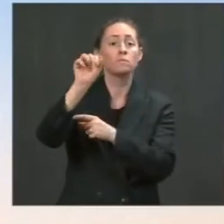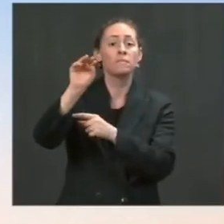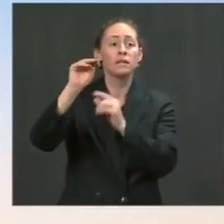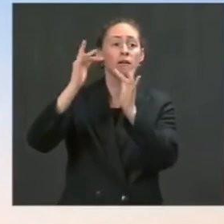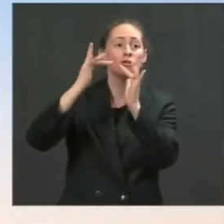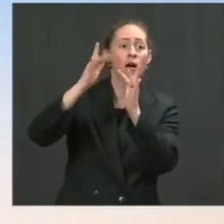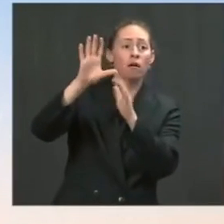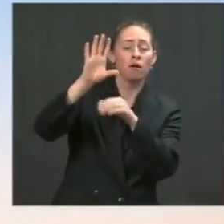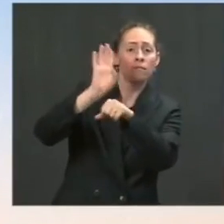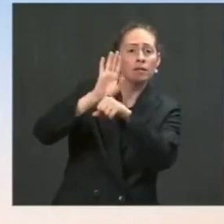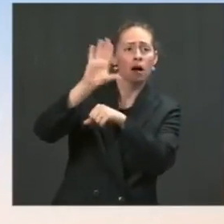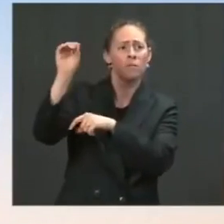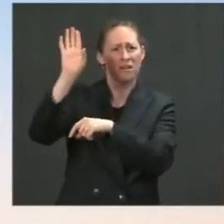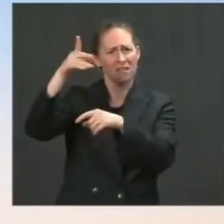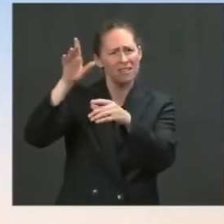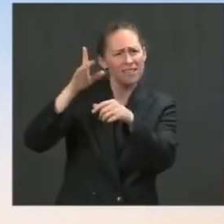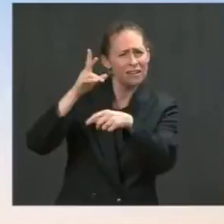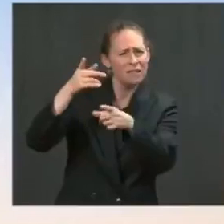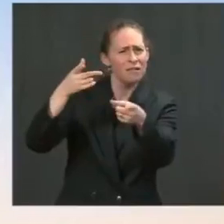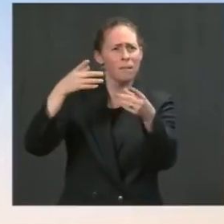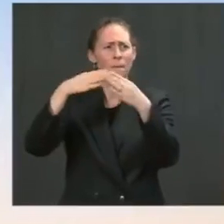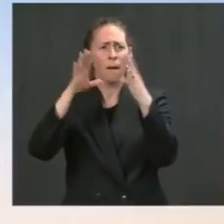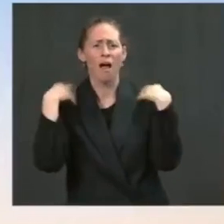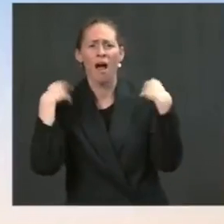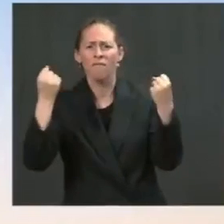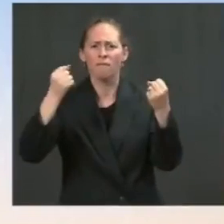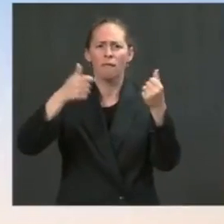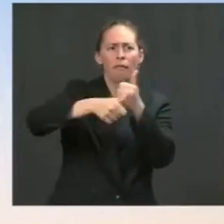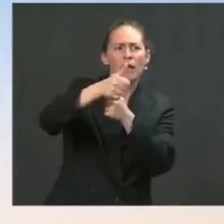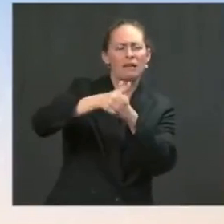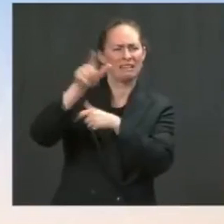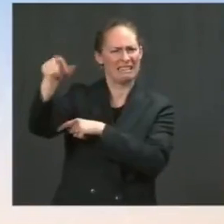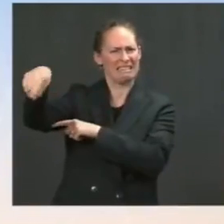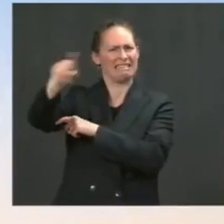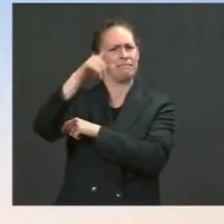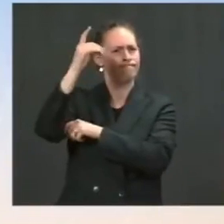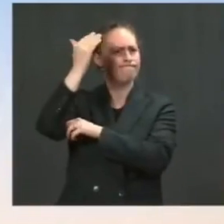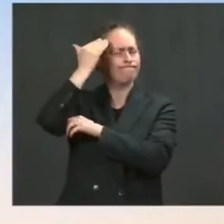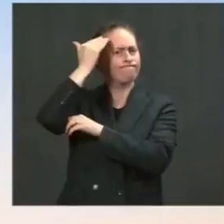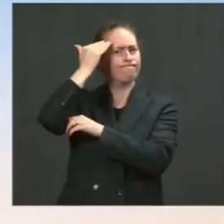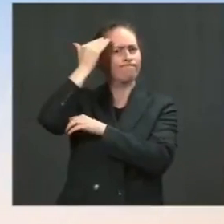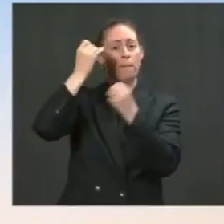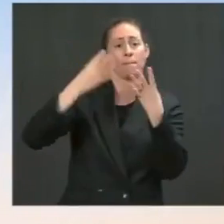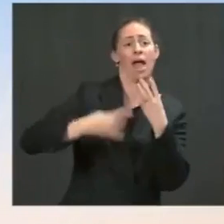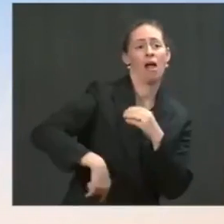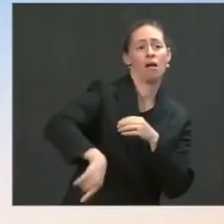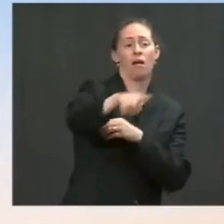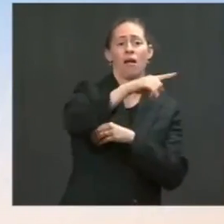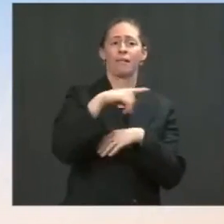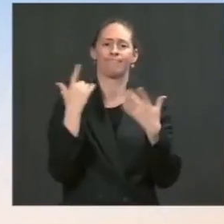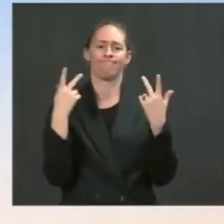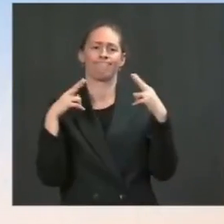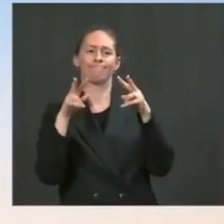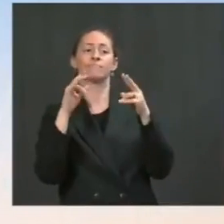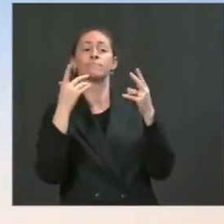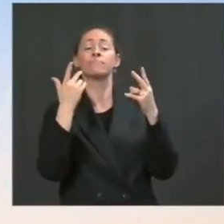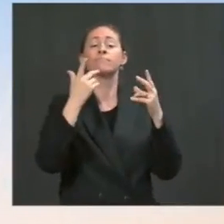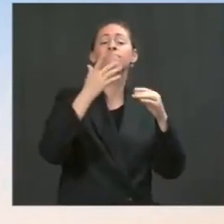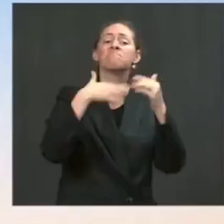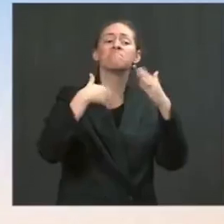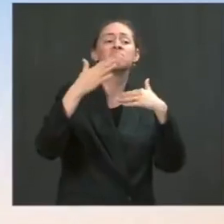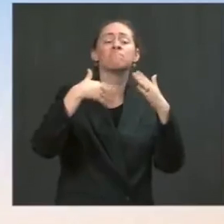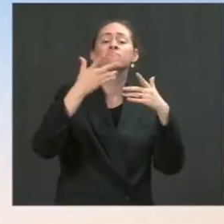public health that we and many other Americans are seeing across all of social and traditional media. And we work to engage with them to